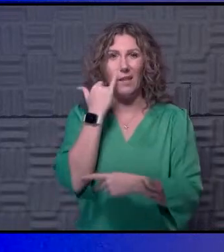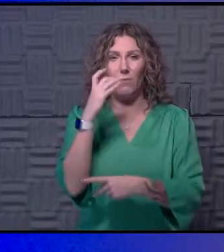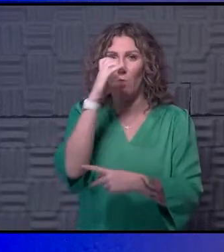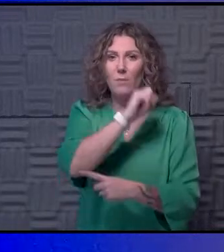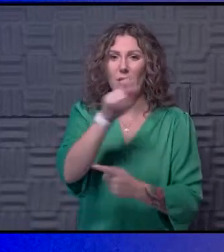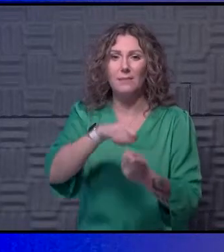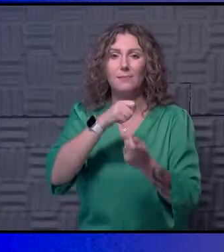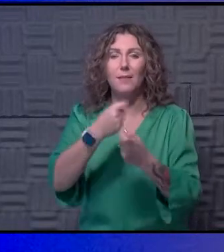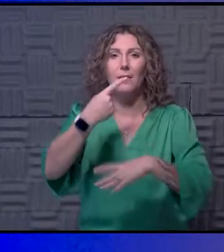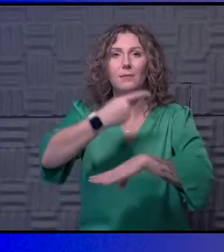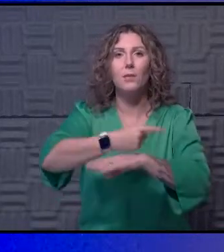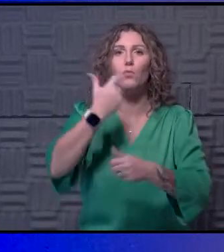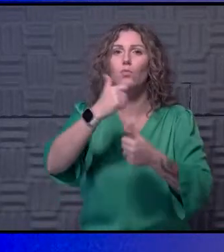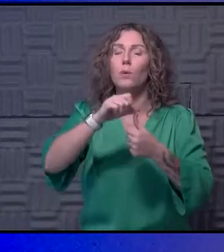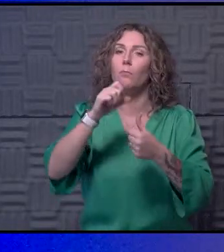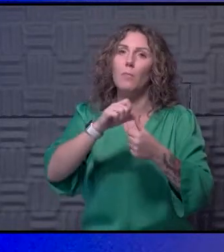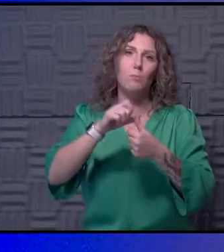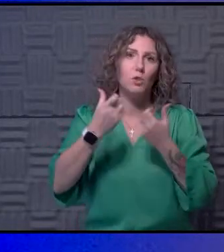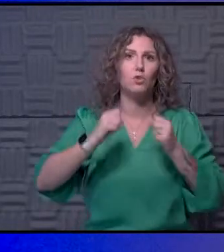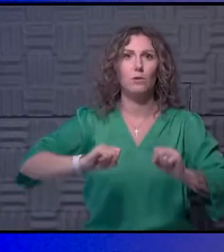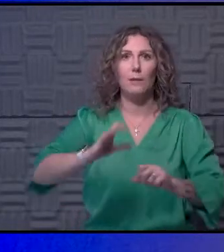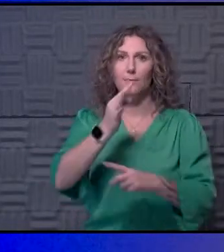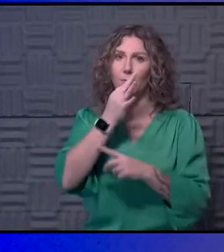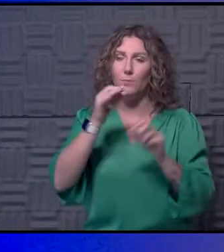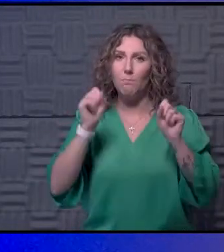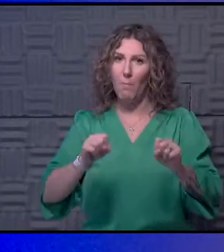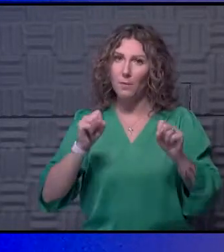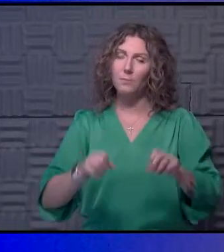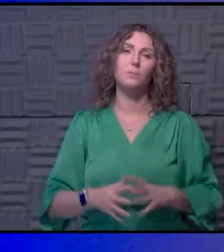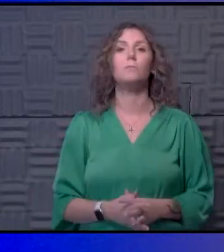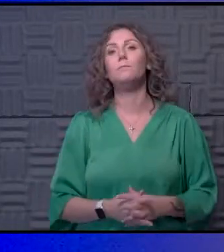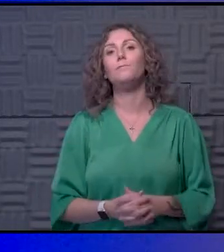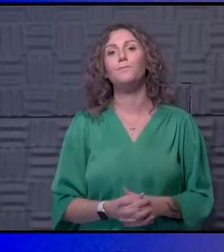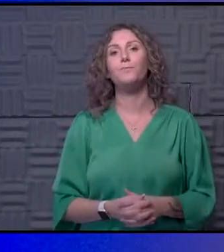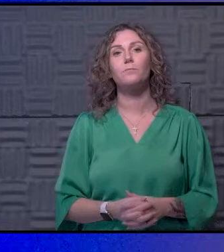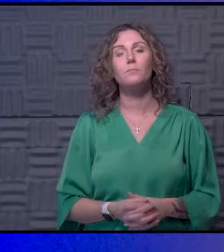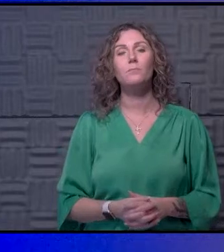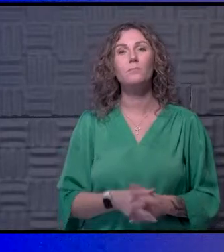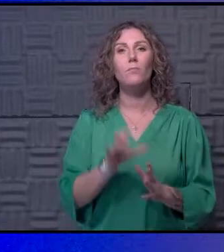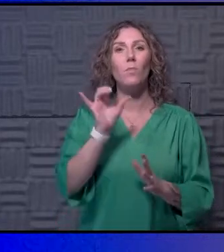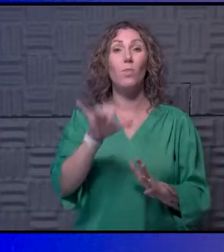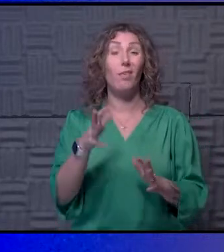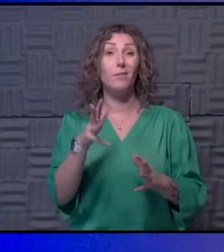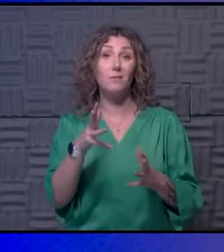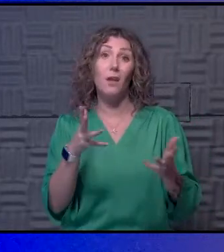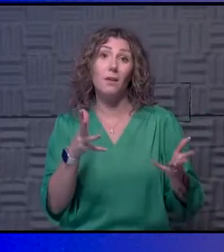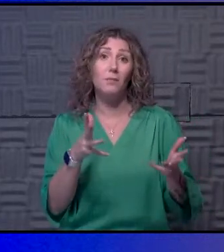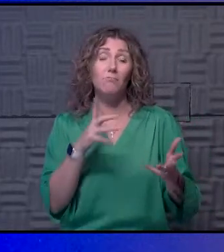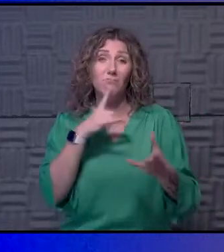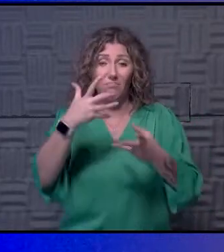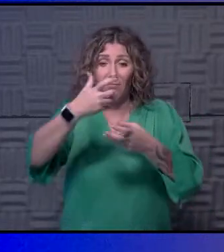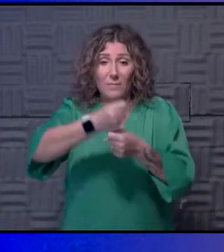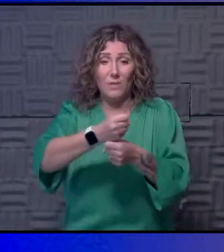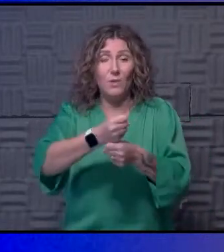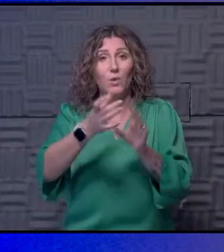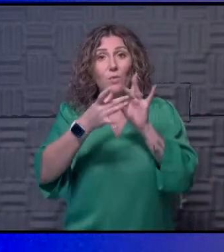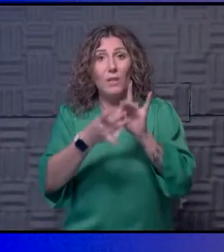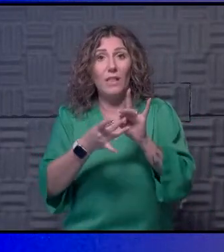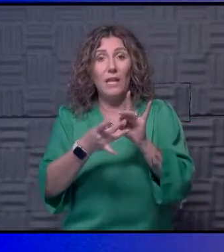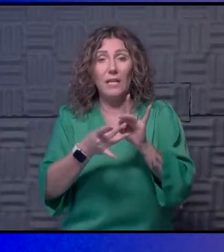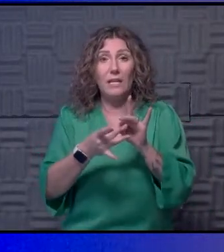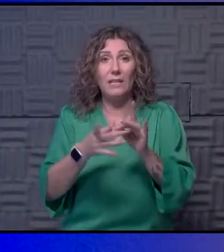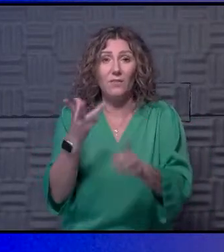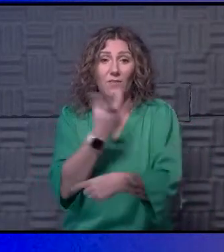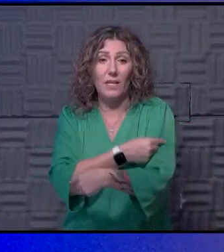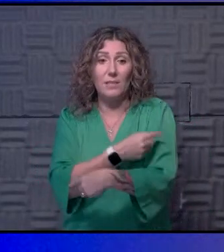exact day, remember to try and get it as soon as possible. So that is kind of about the vaccine and the timing.